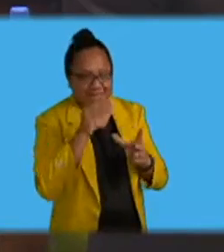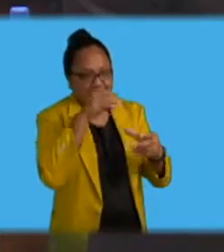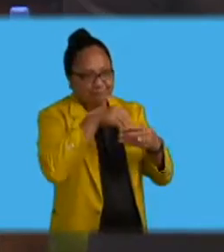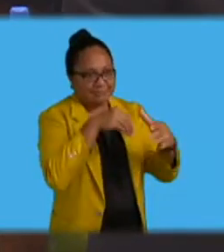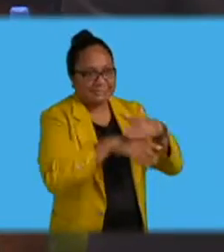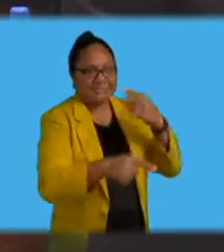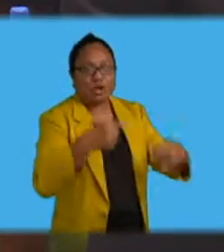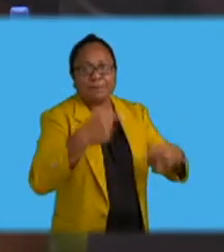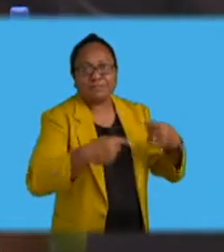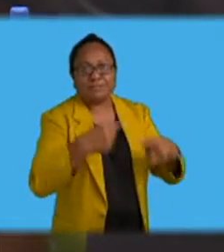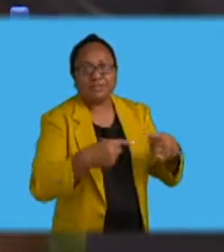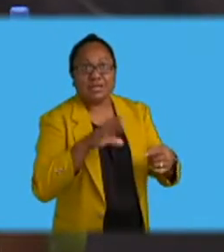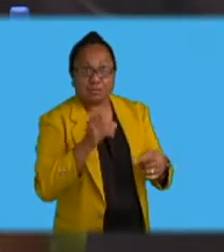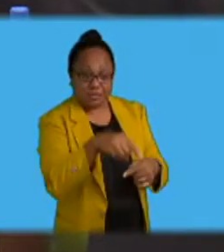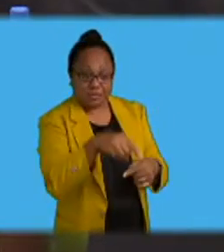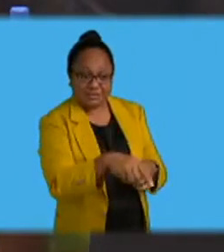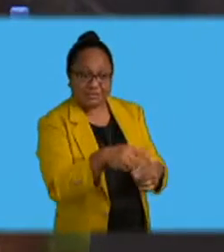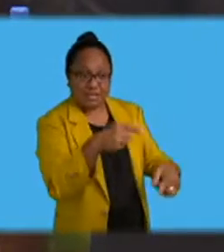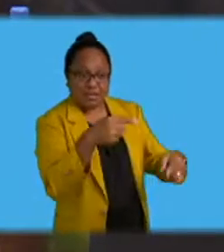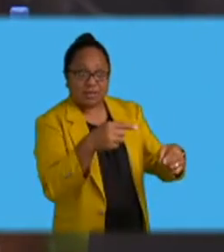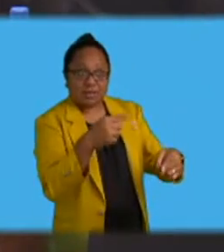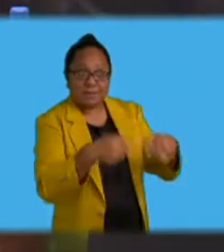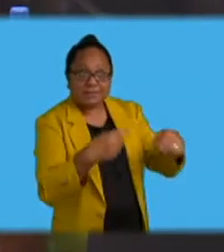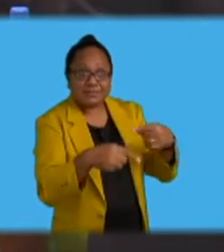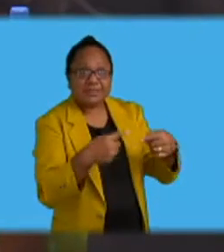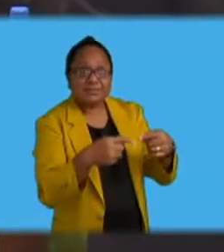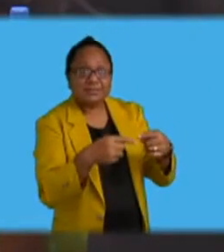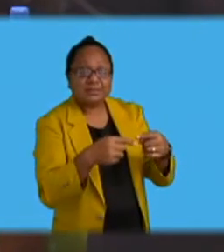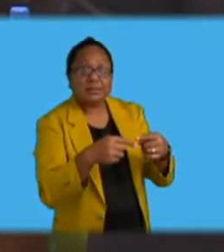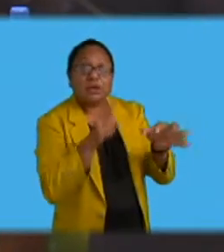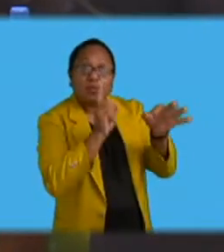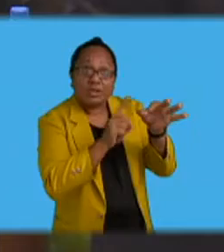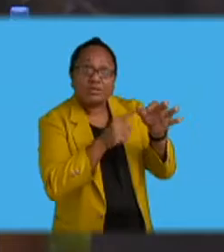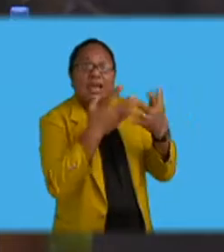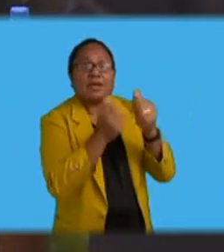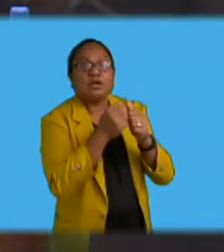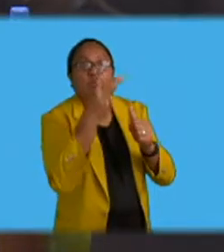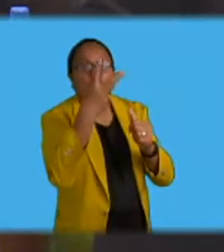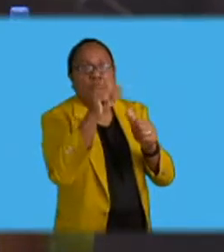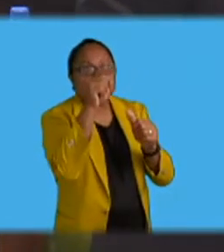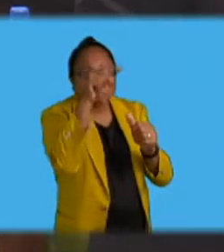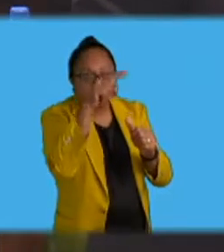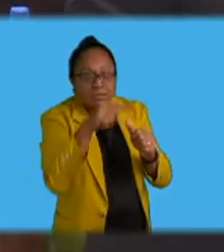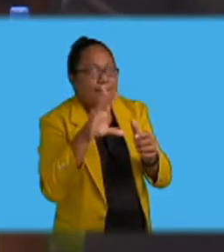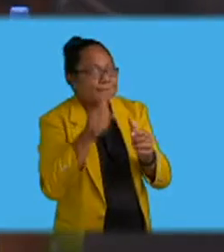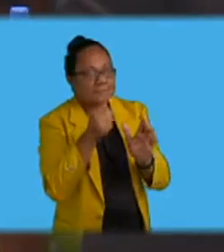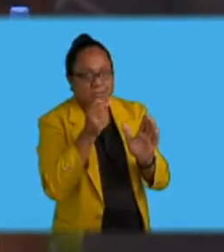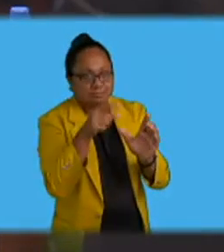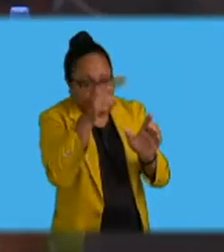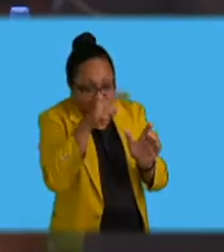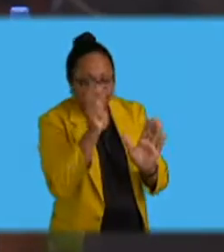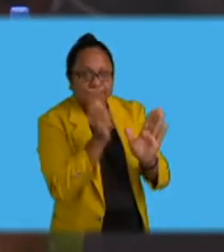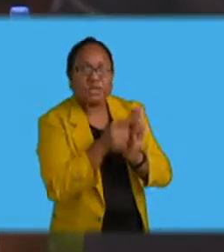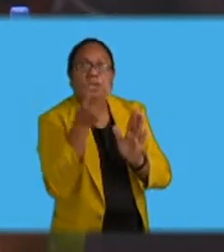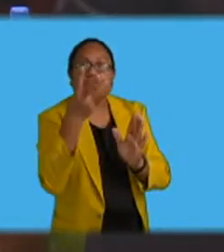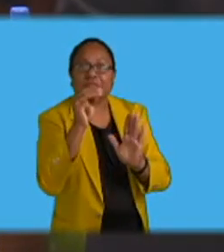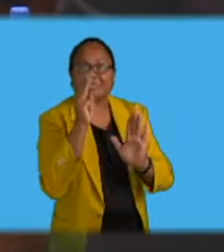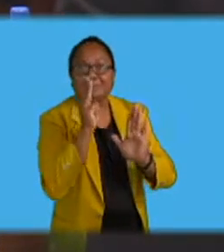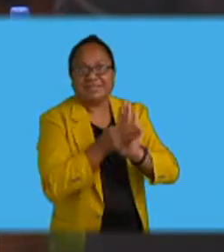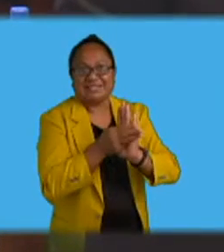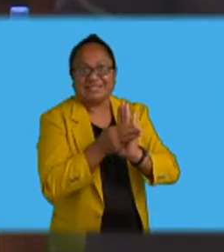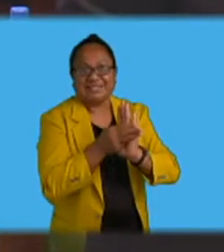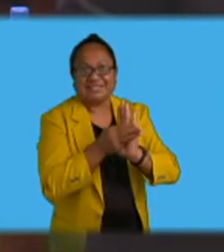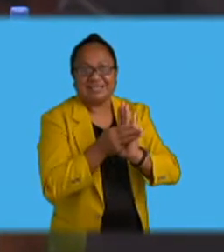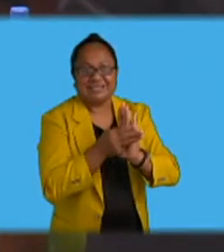In this online competition, there were 20 multiple choice questions to be answered in 30 minutes. These questions were woven